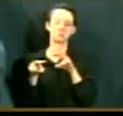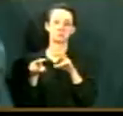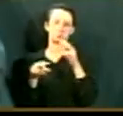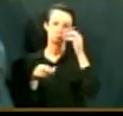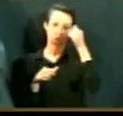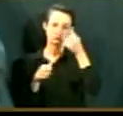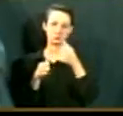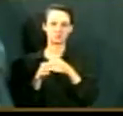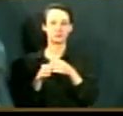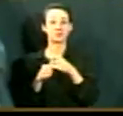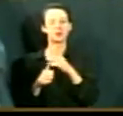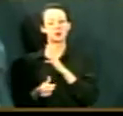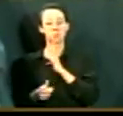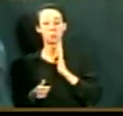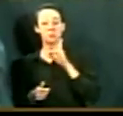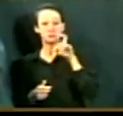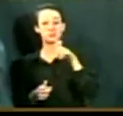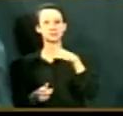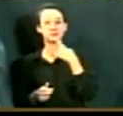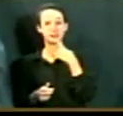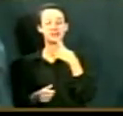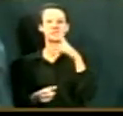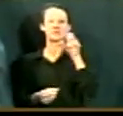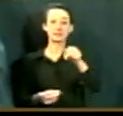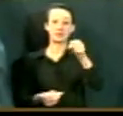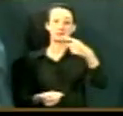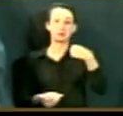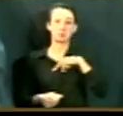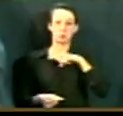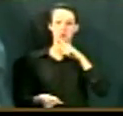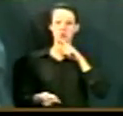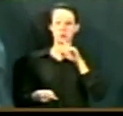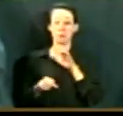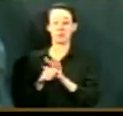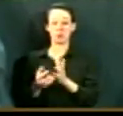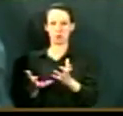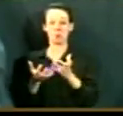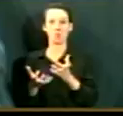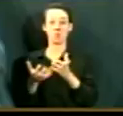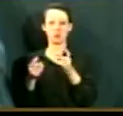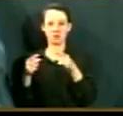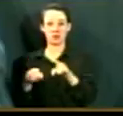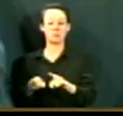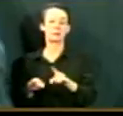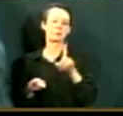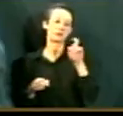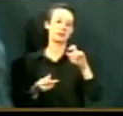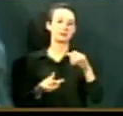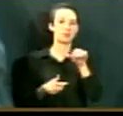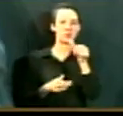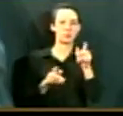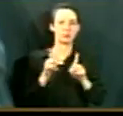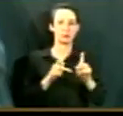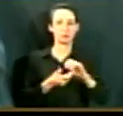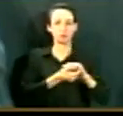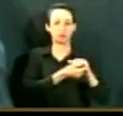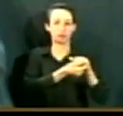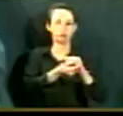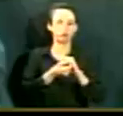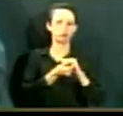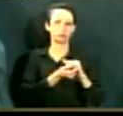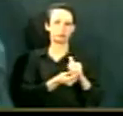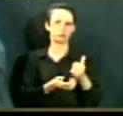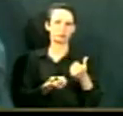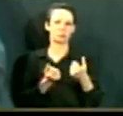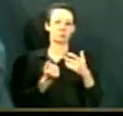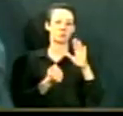to say we are committed to this, but we have to do so in partnership to make that happen. Thank you.